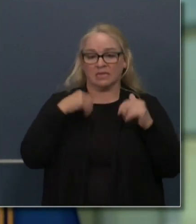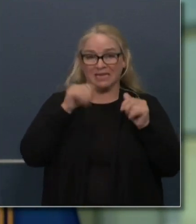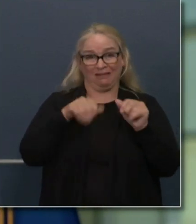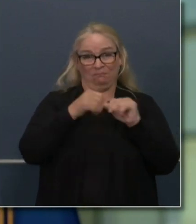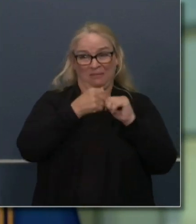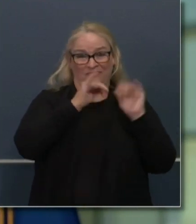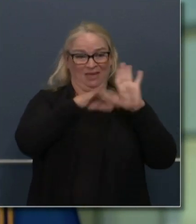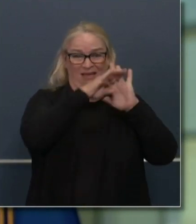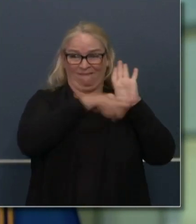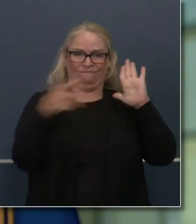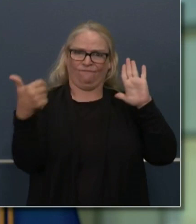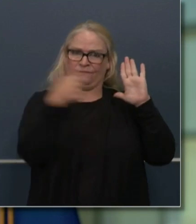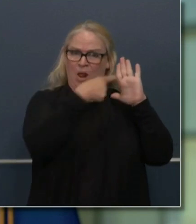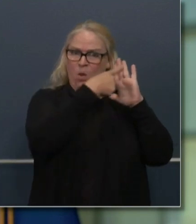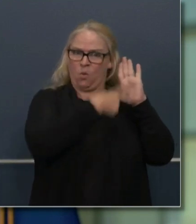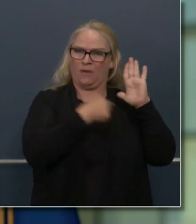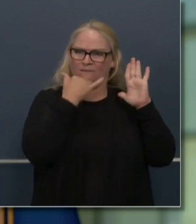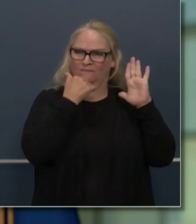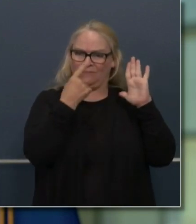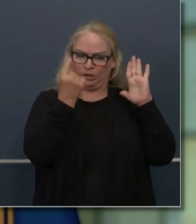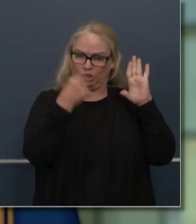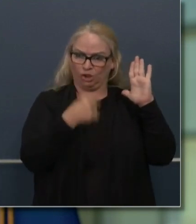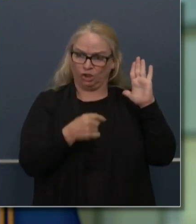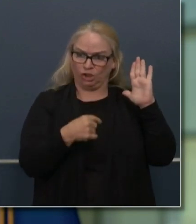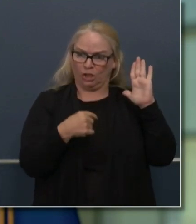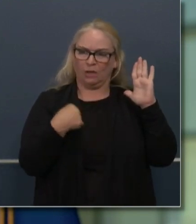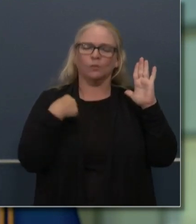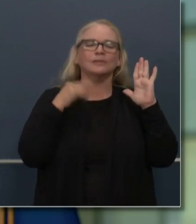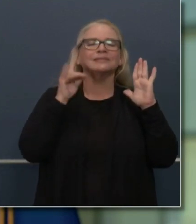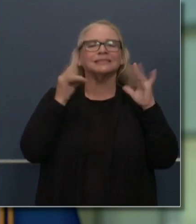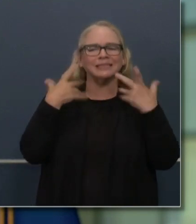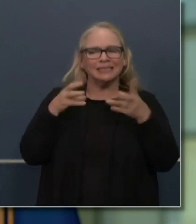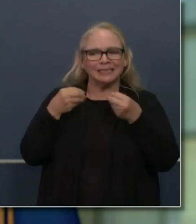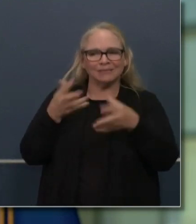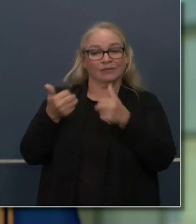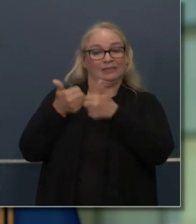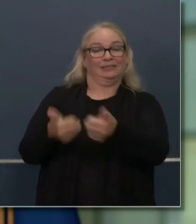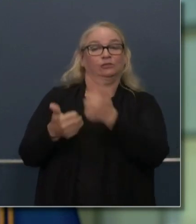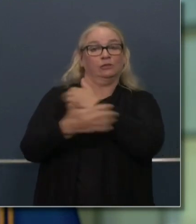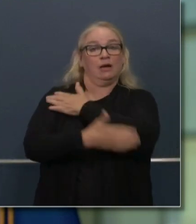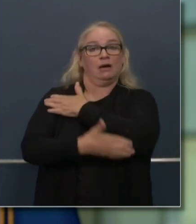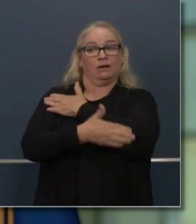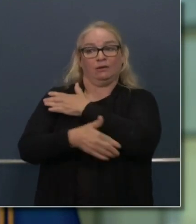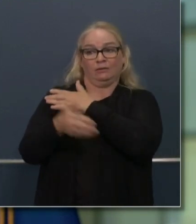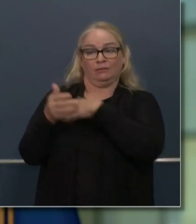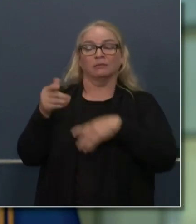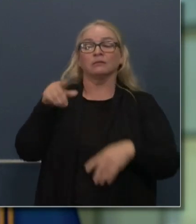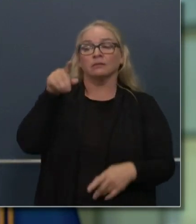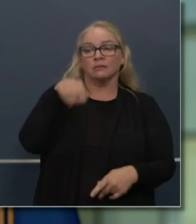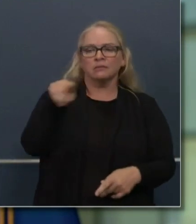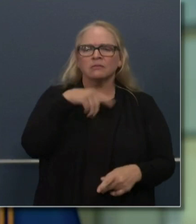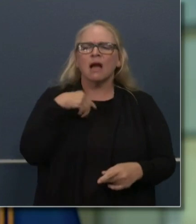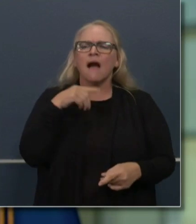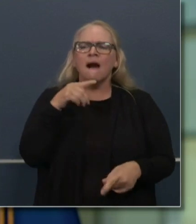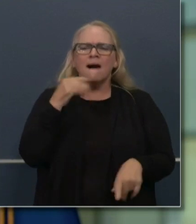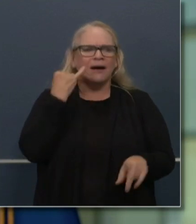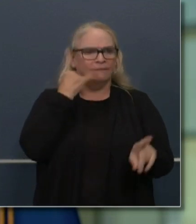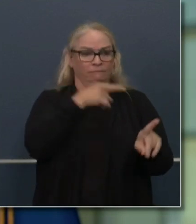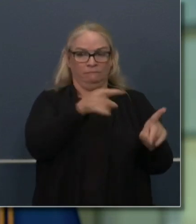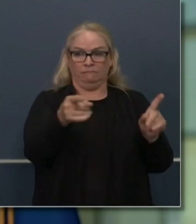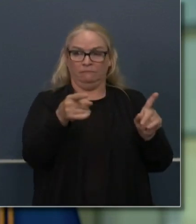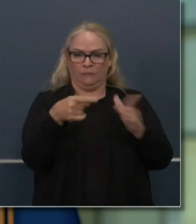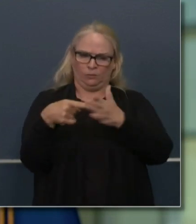of different things, and one of them was around contact tracing. We asked them to be able to demonstrate